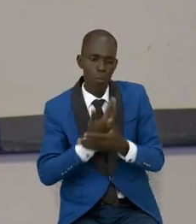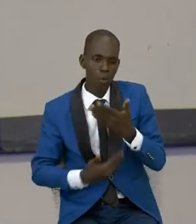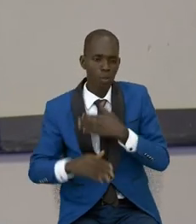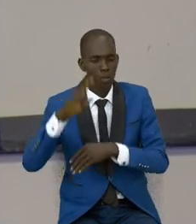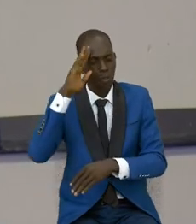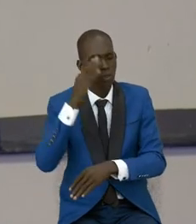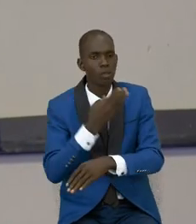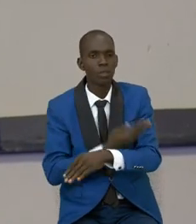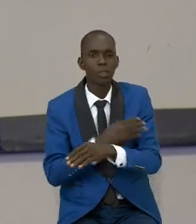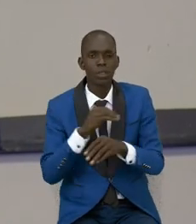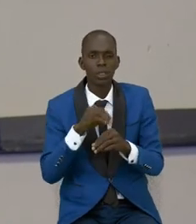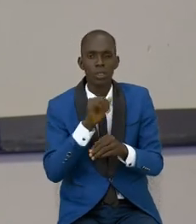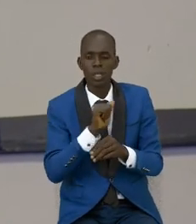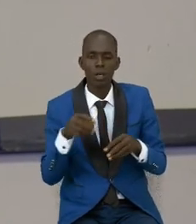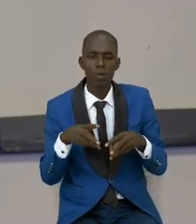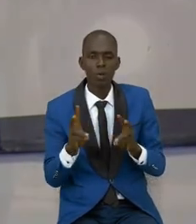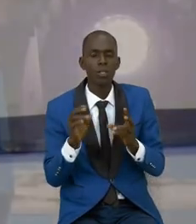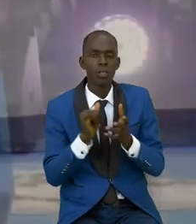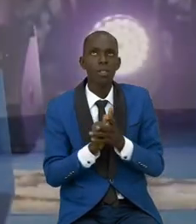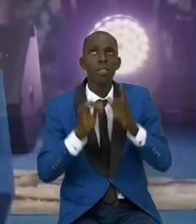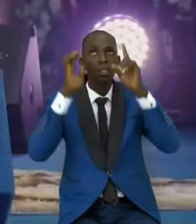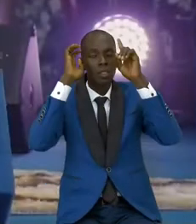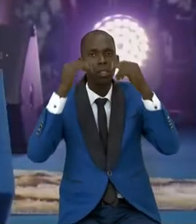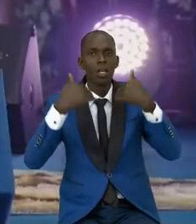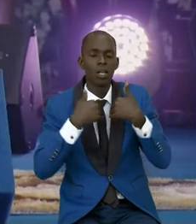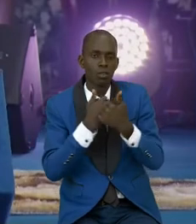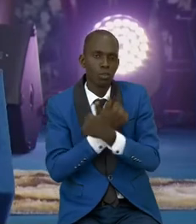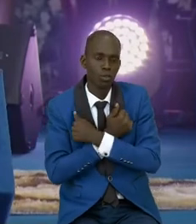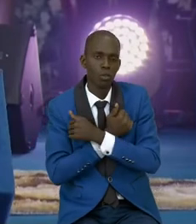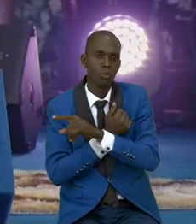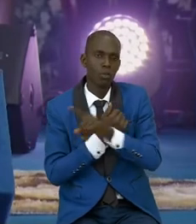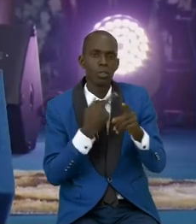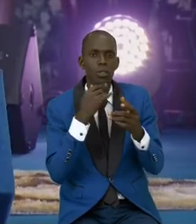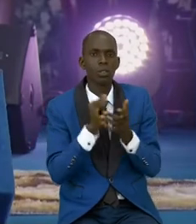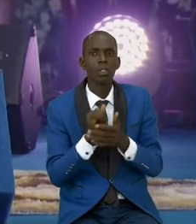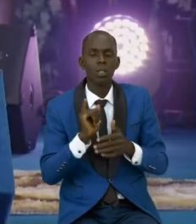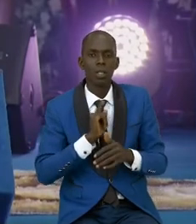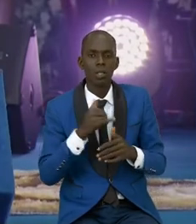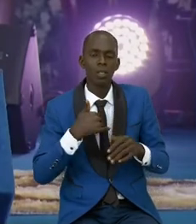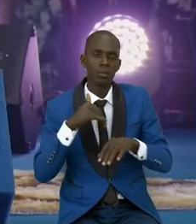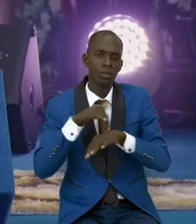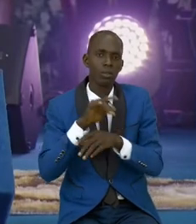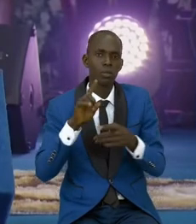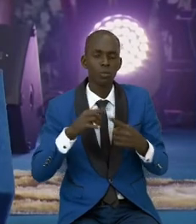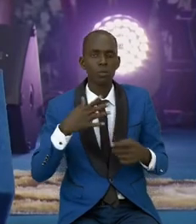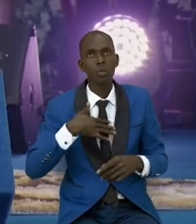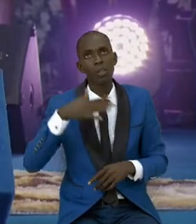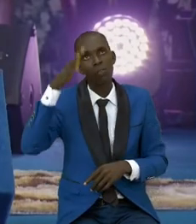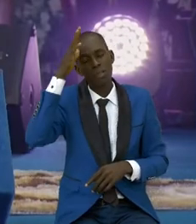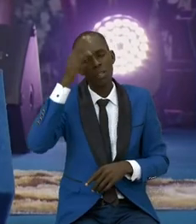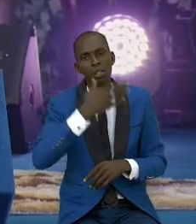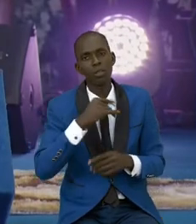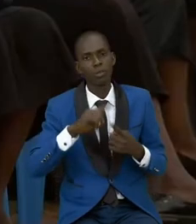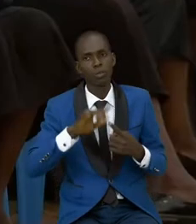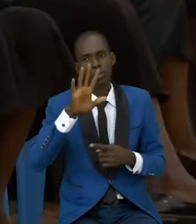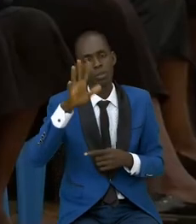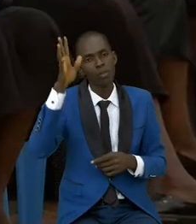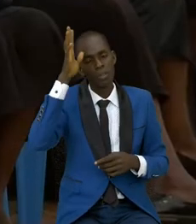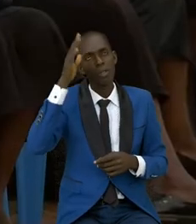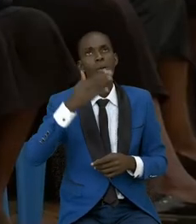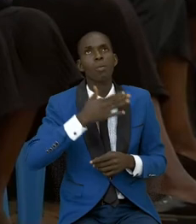a way he has loved you. He says, I ascend to my Father and your Father, my